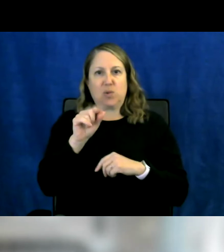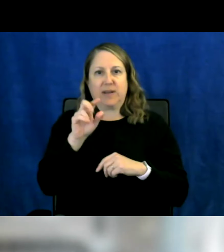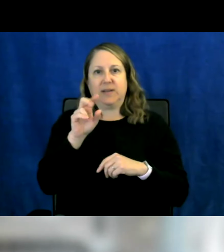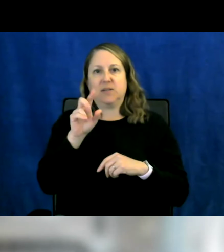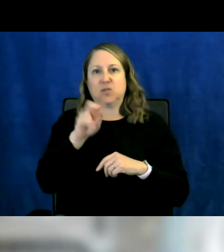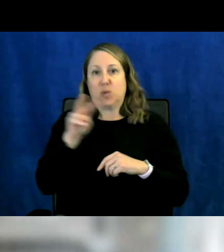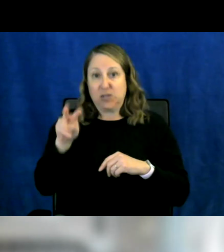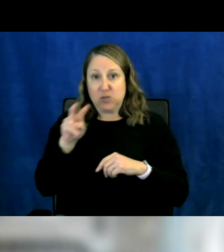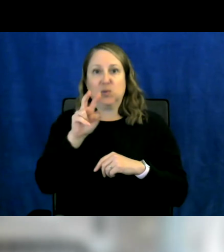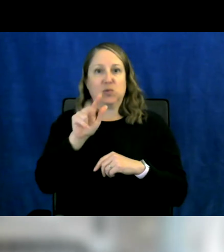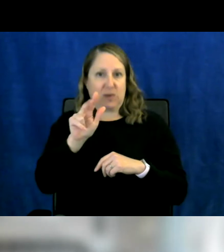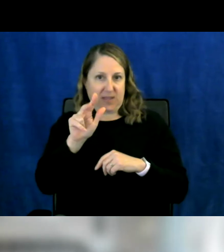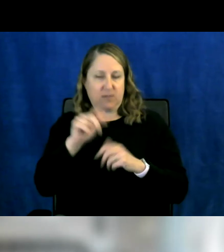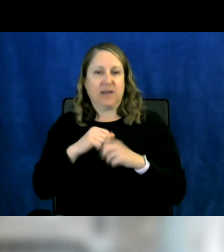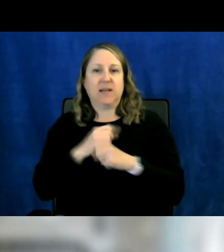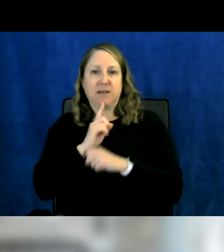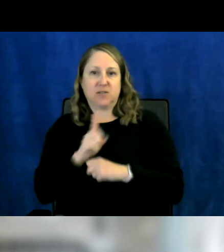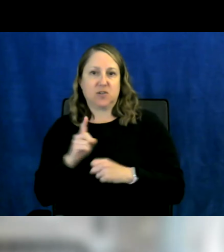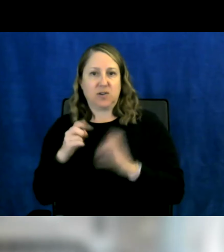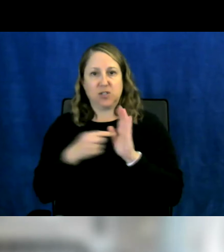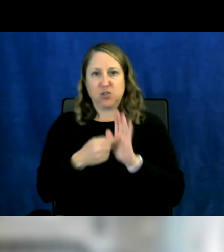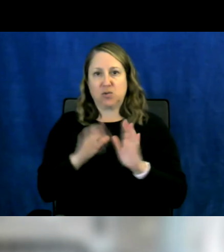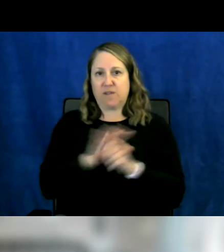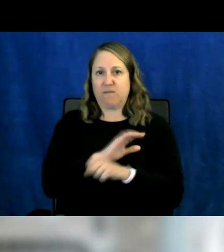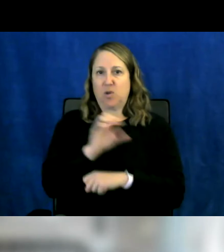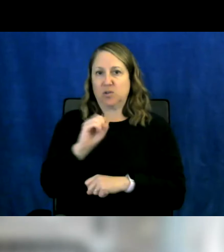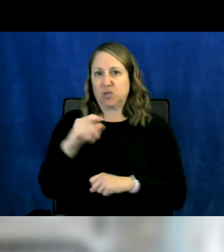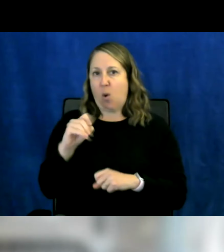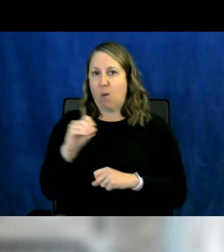reflects the full scope of work of the council.